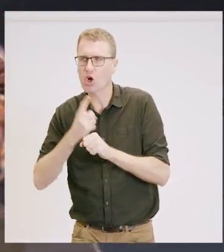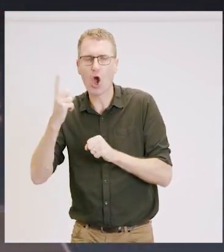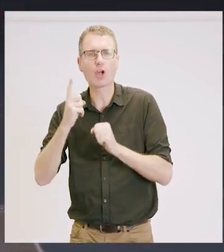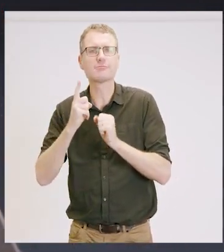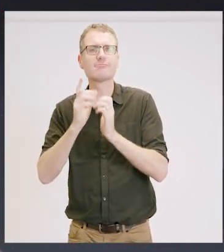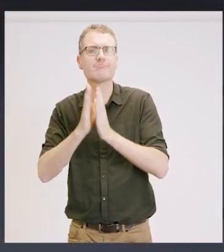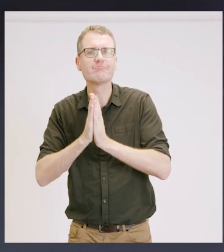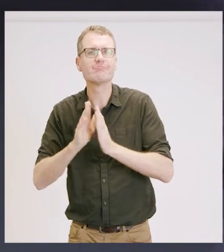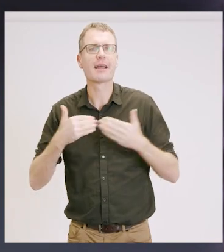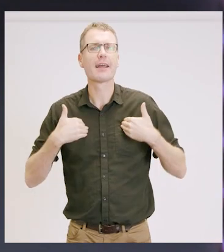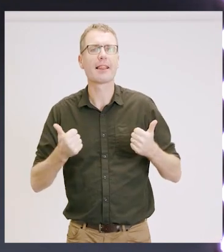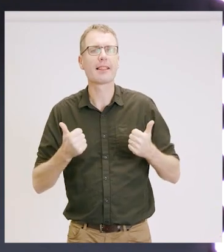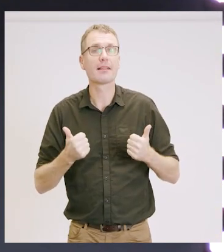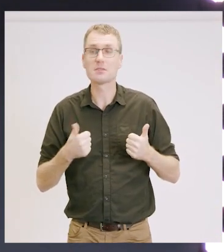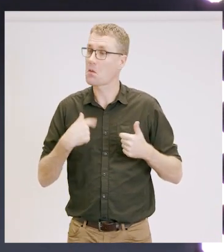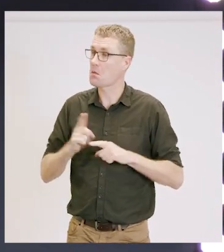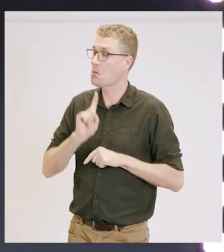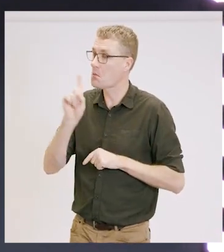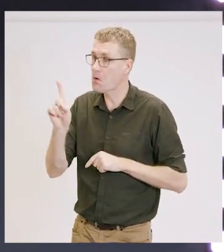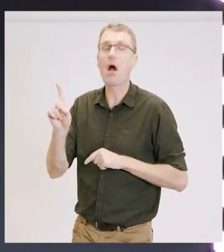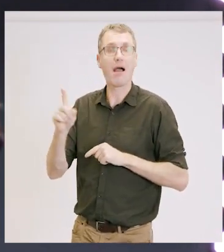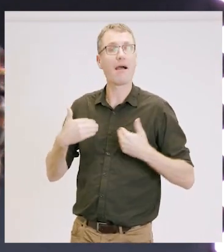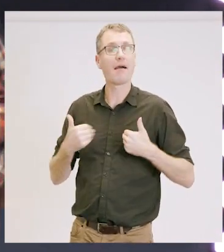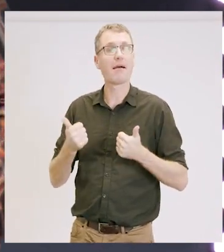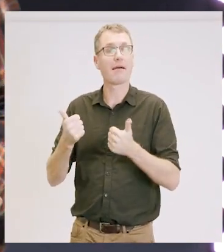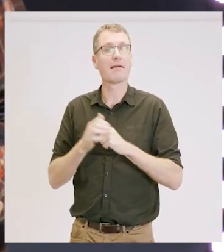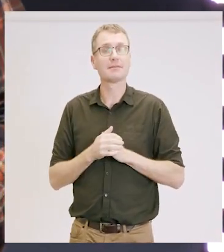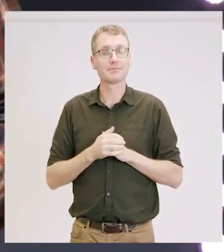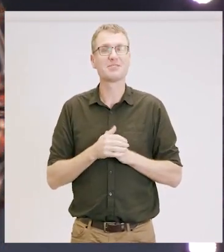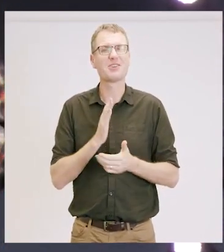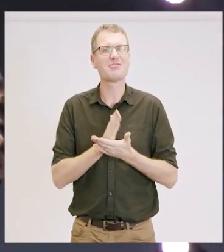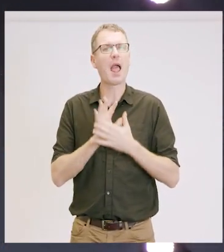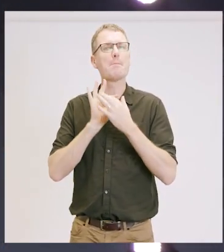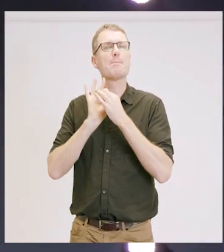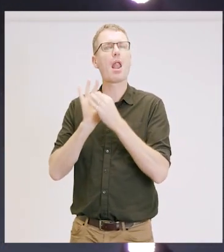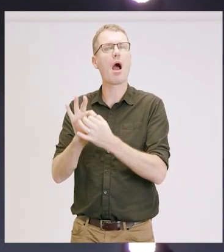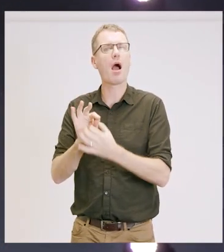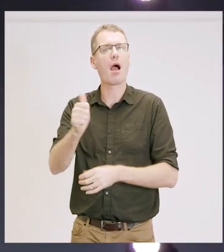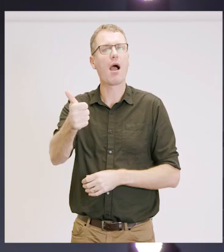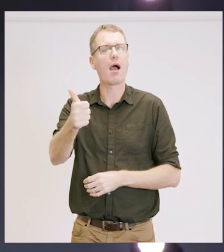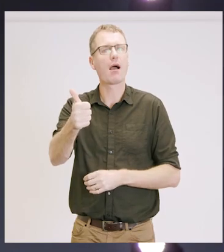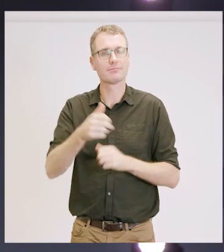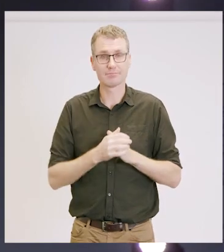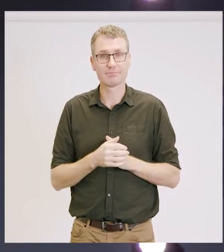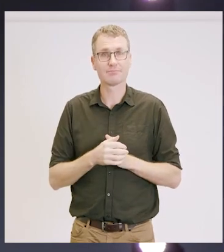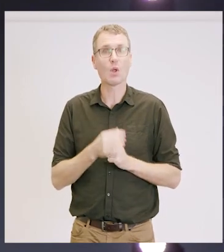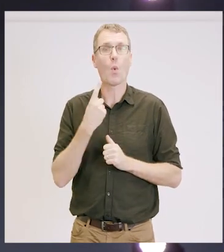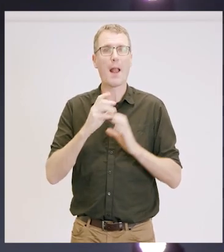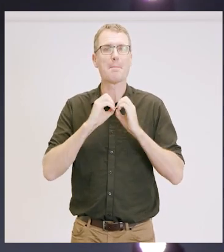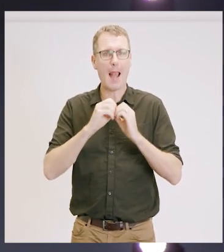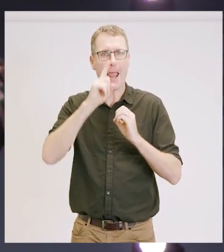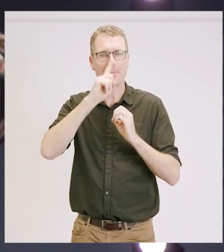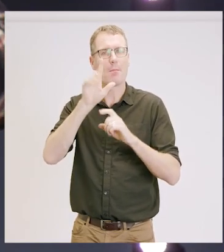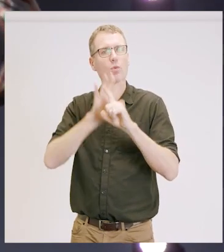asked around, where is there a church where they believe in healing prayer? And I went and got prayed for there. There's something about